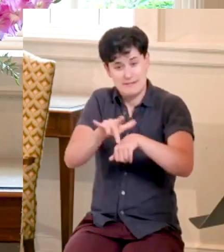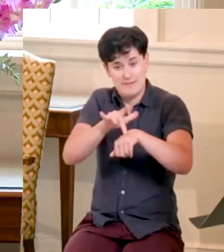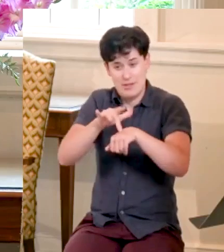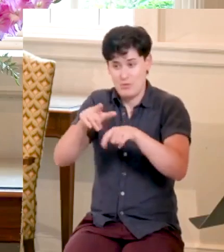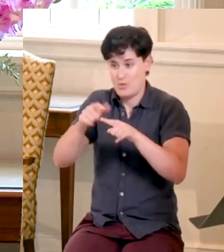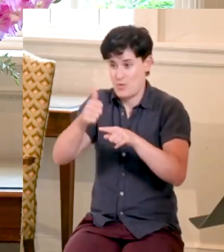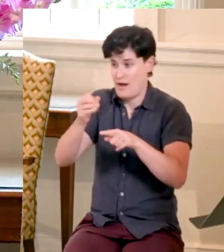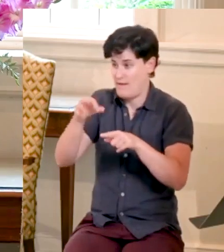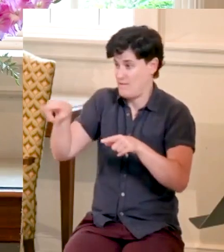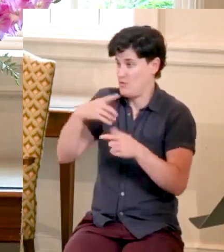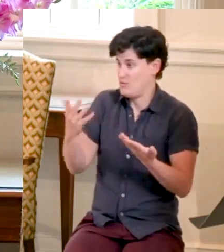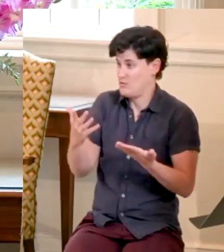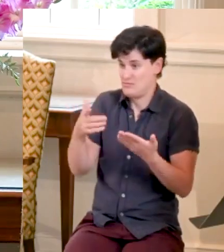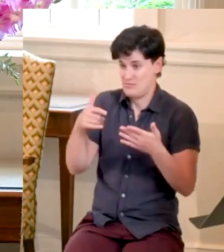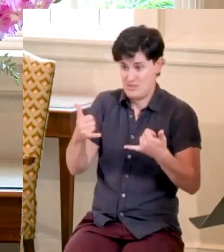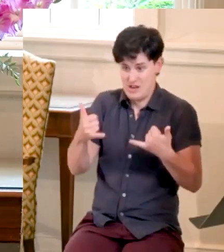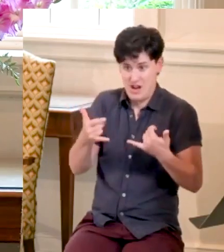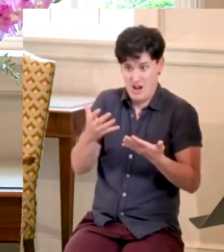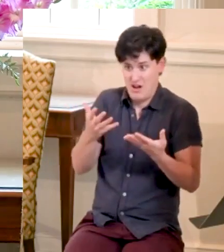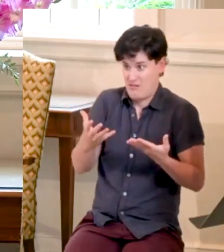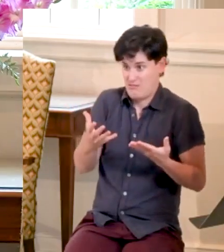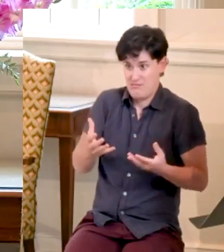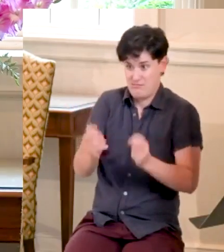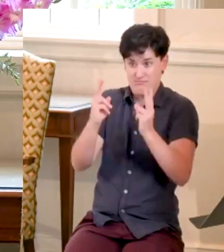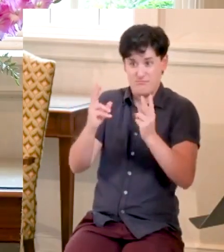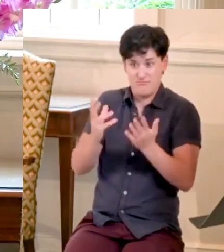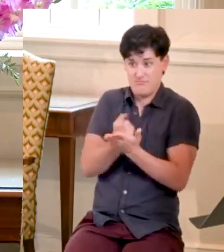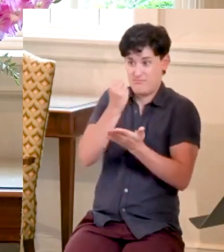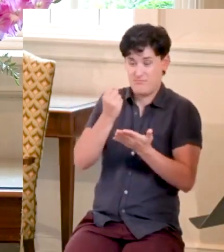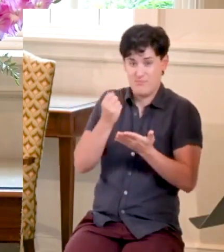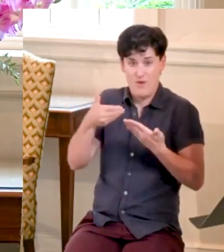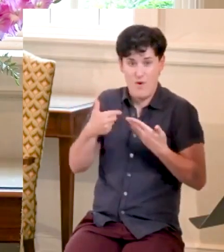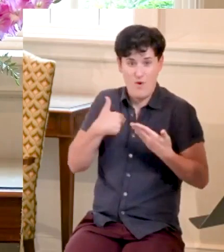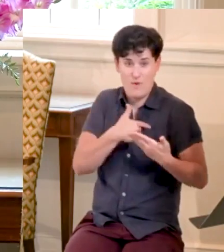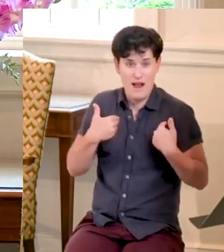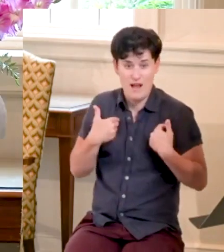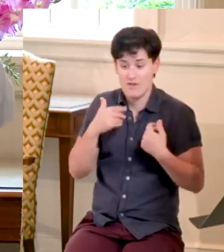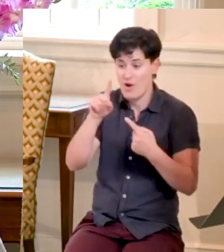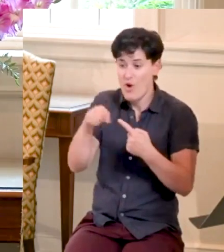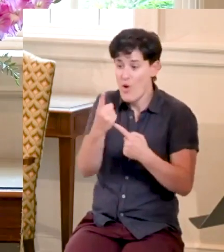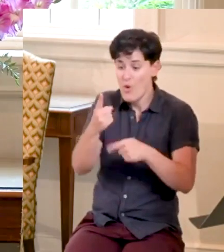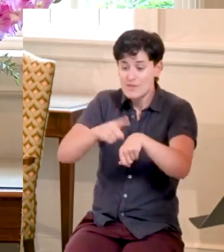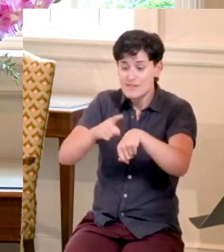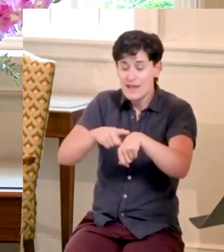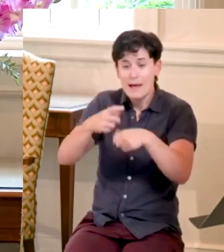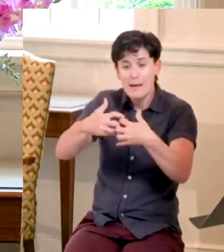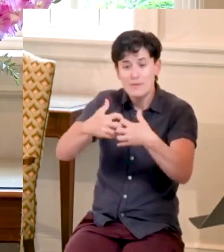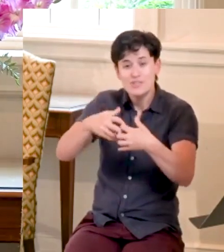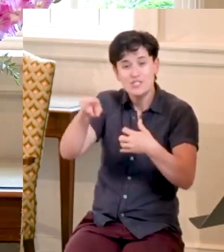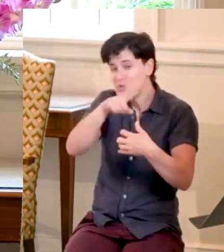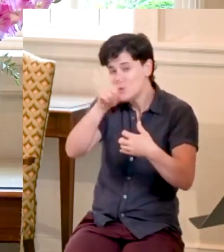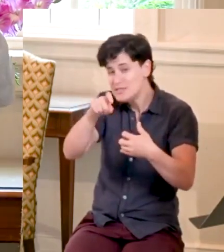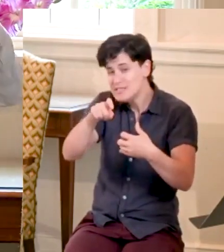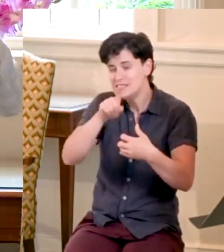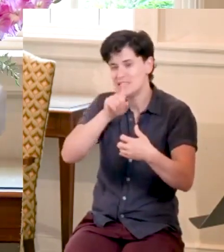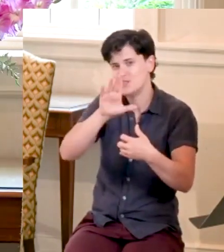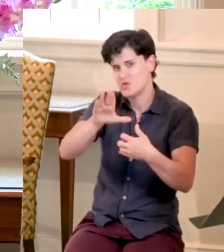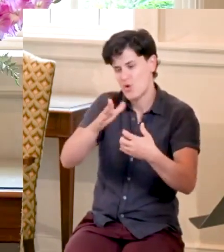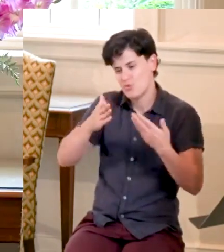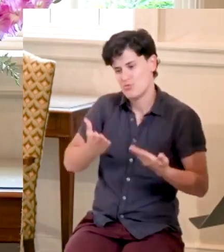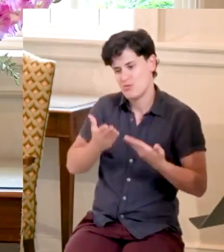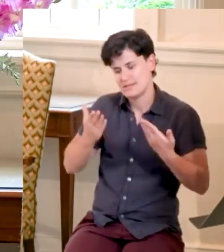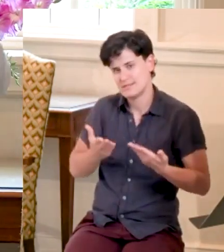us. And the only time machine you really need is your presence. Presence to